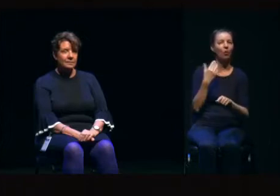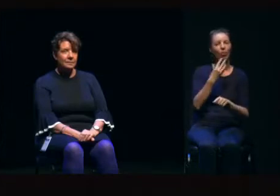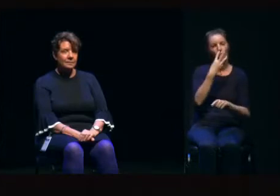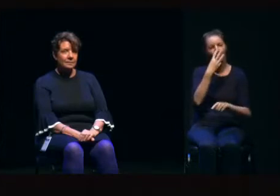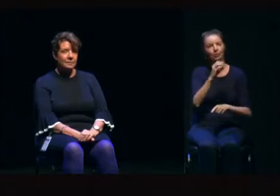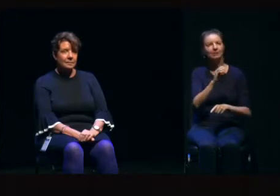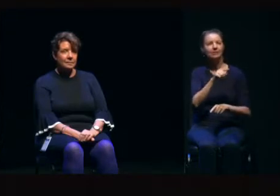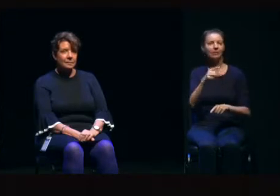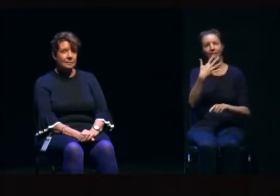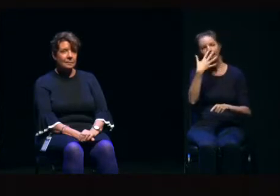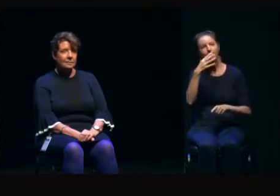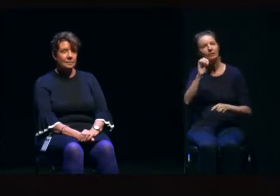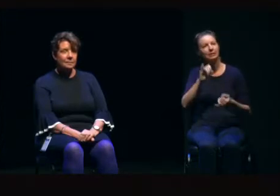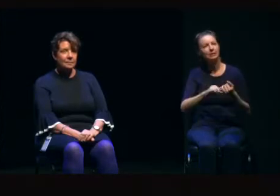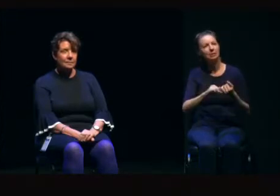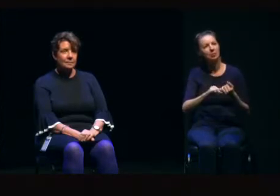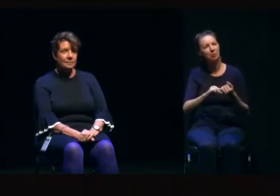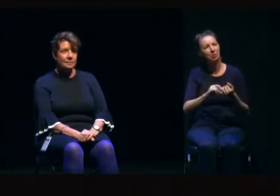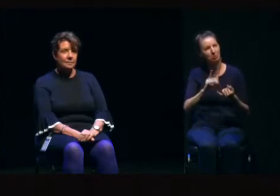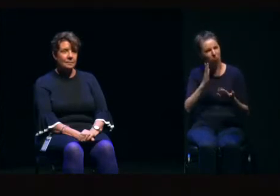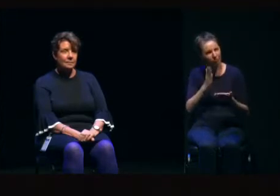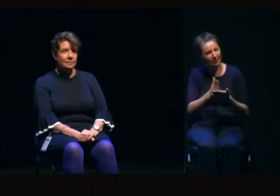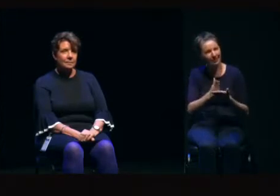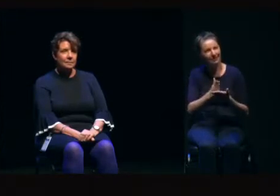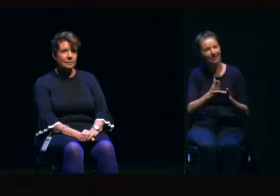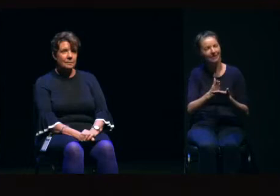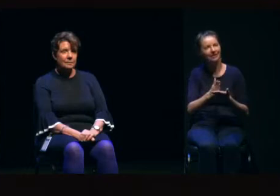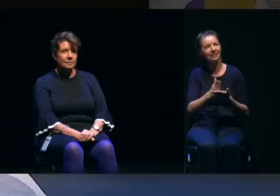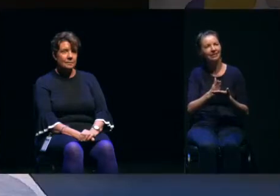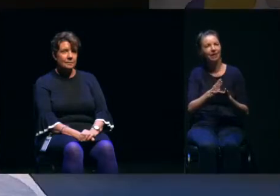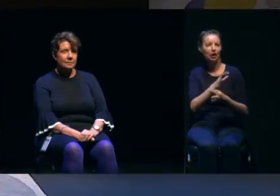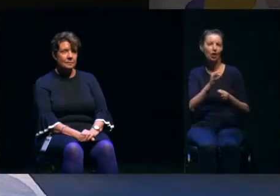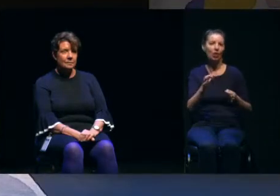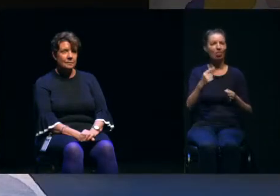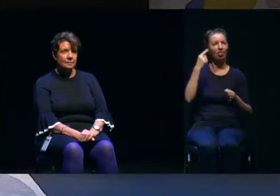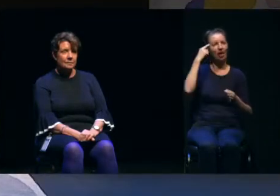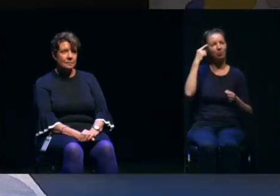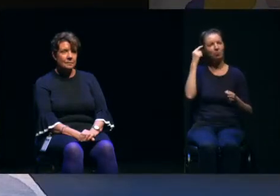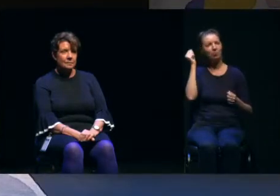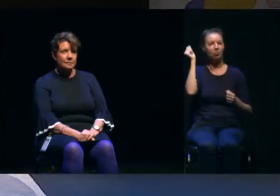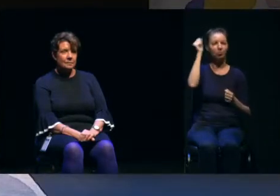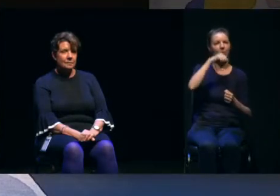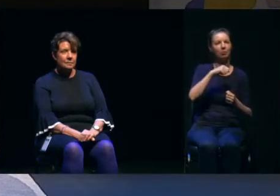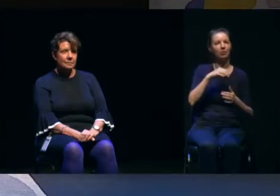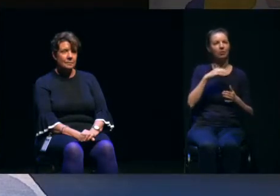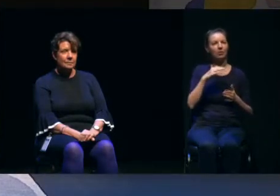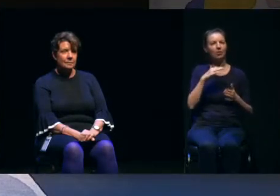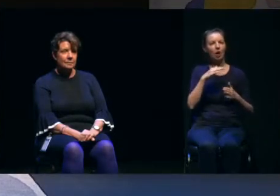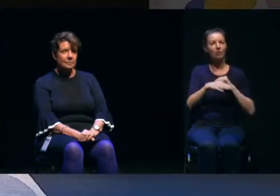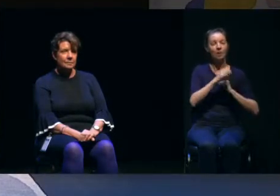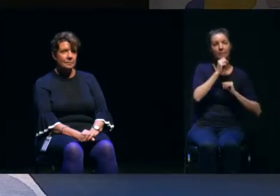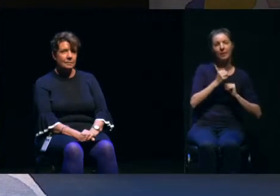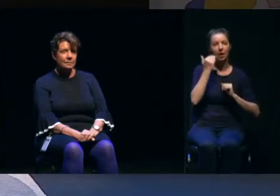strictly true? Is that strictly true you wouldn't want to? Isn't actually the idiocies between men and women in good